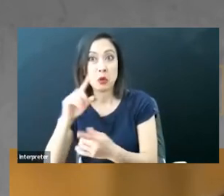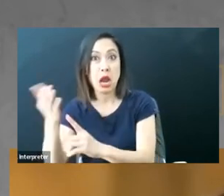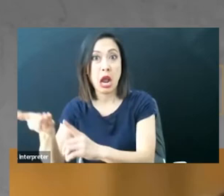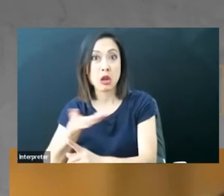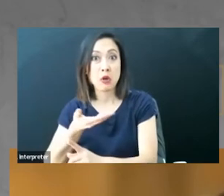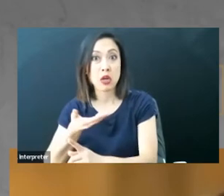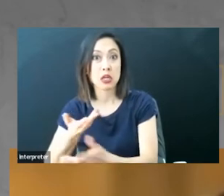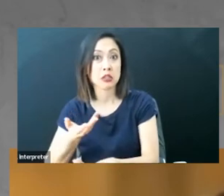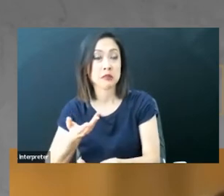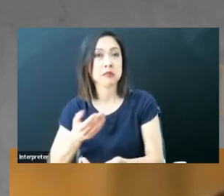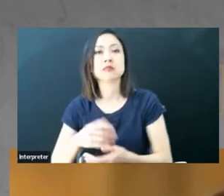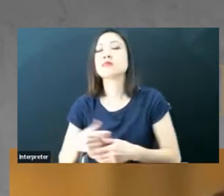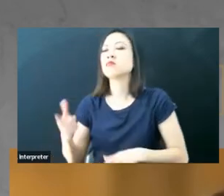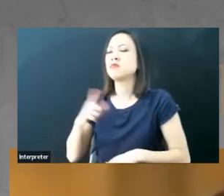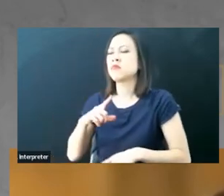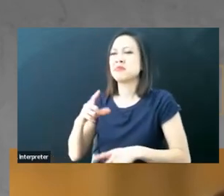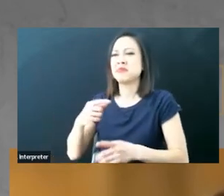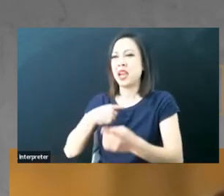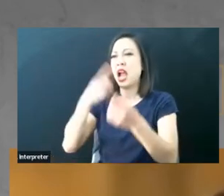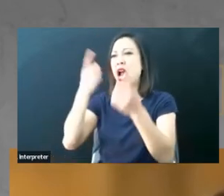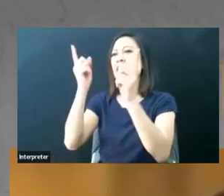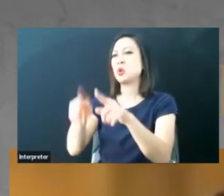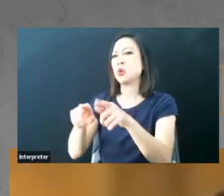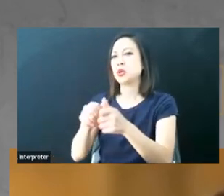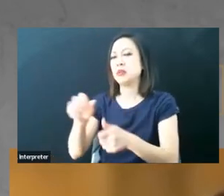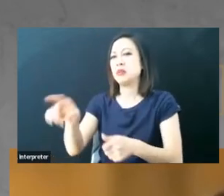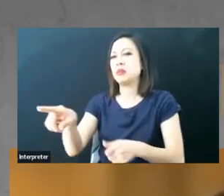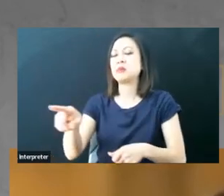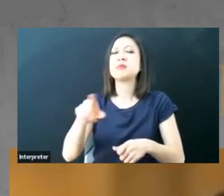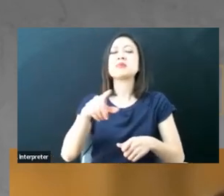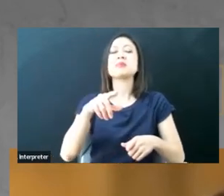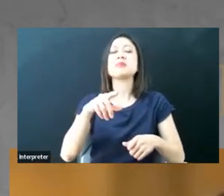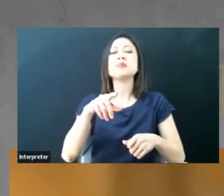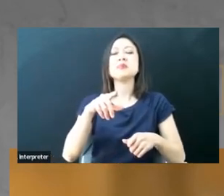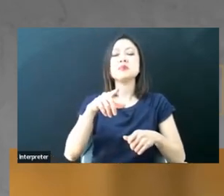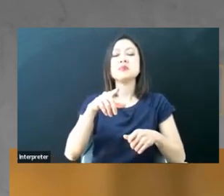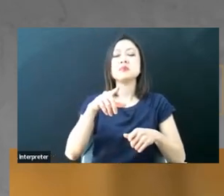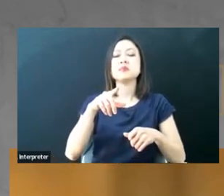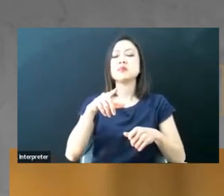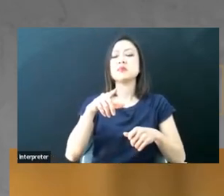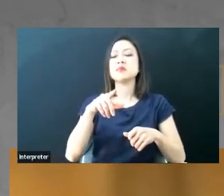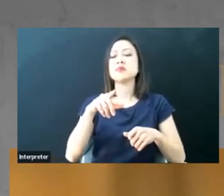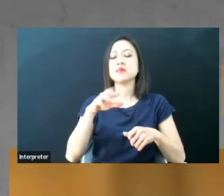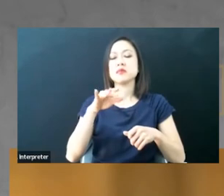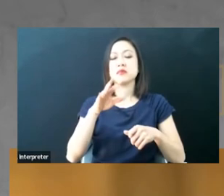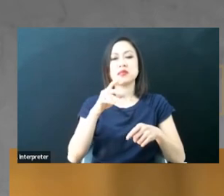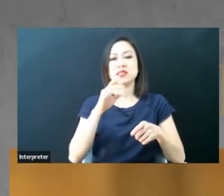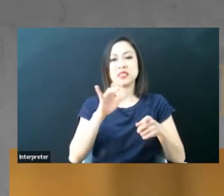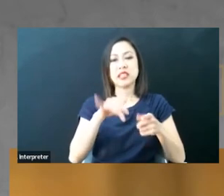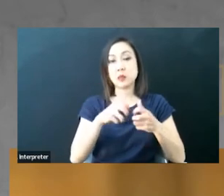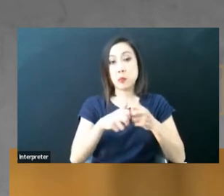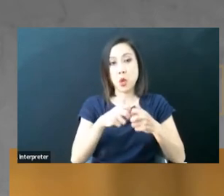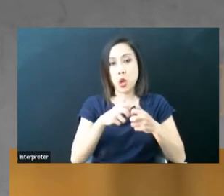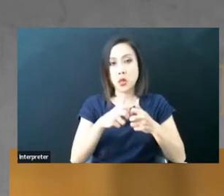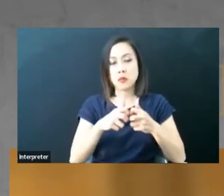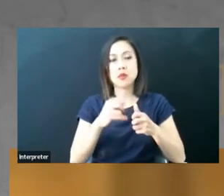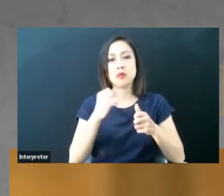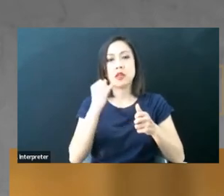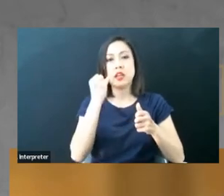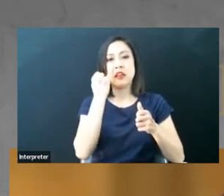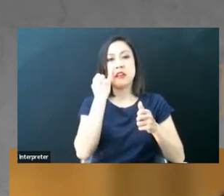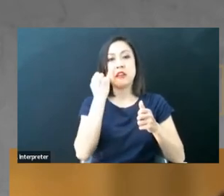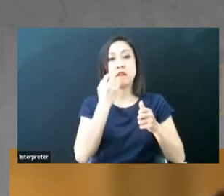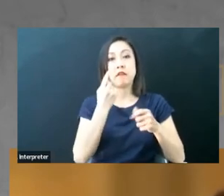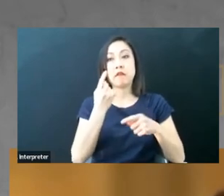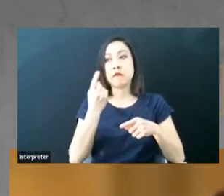I agree with that. I think that's problematic. You put anyone in an underrepresented